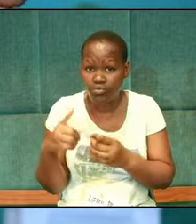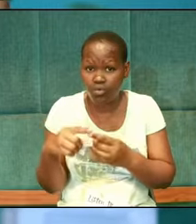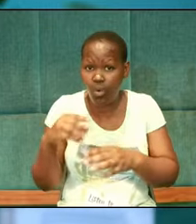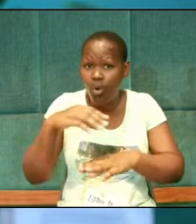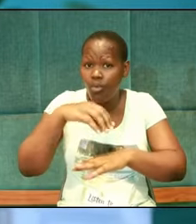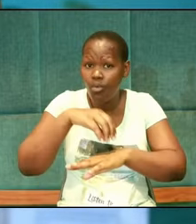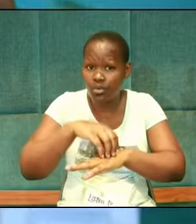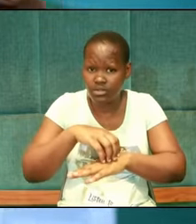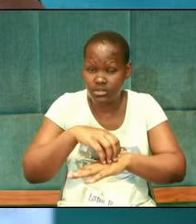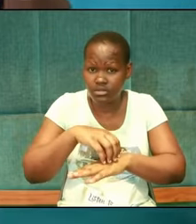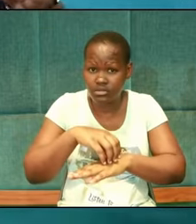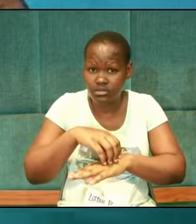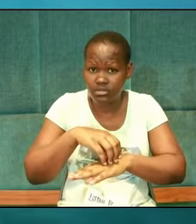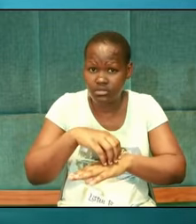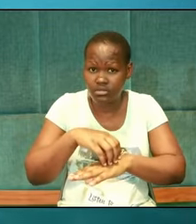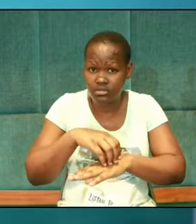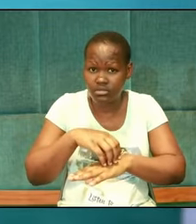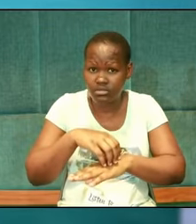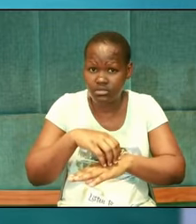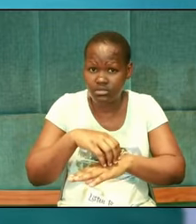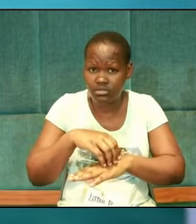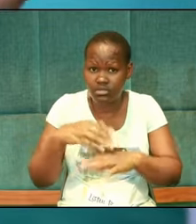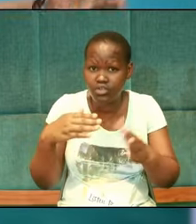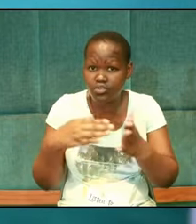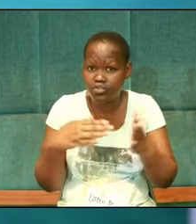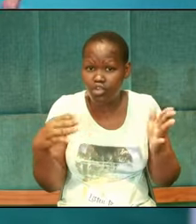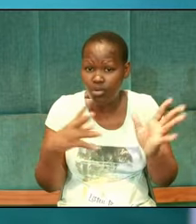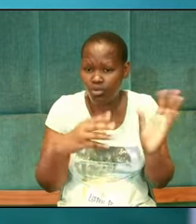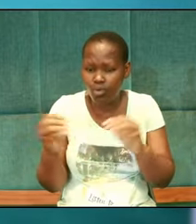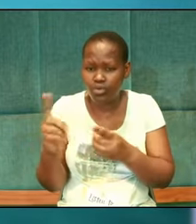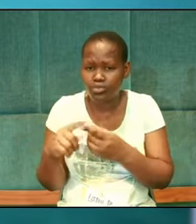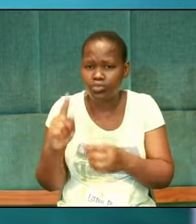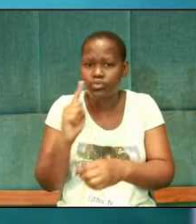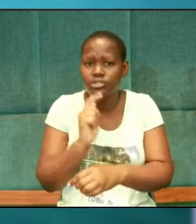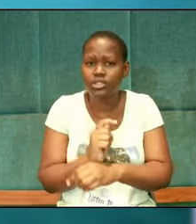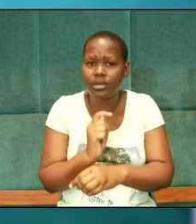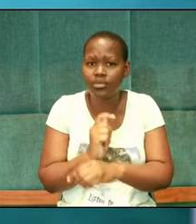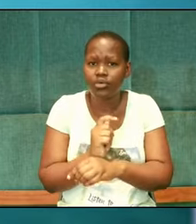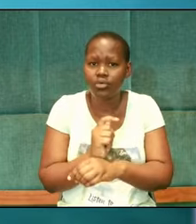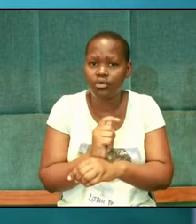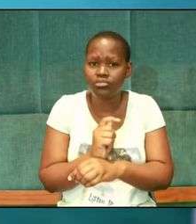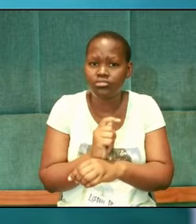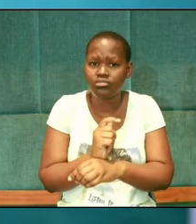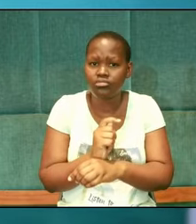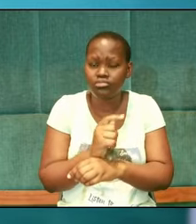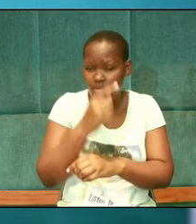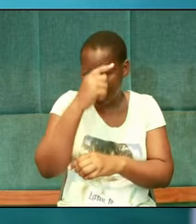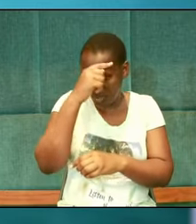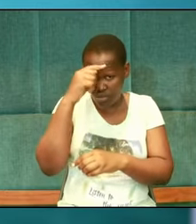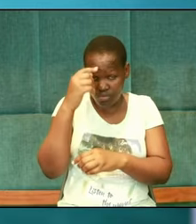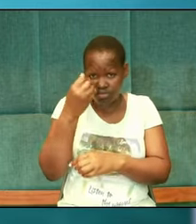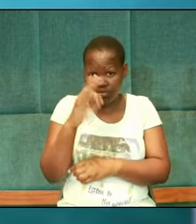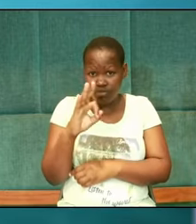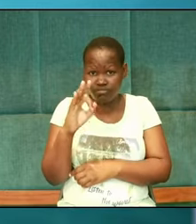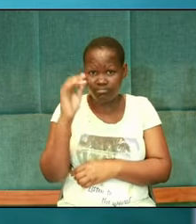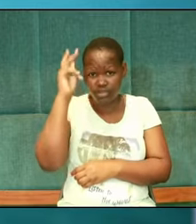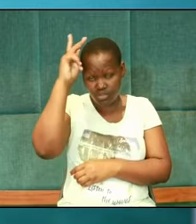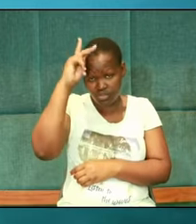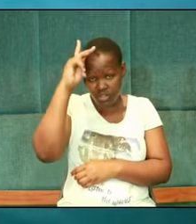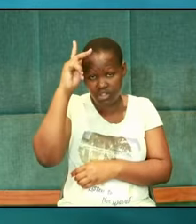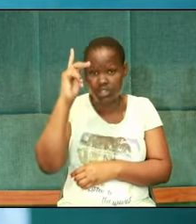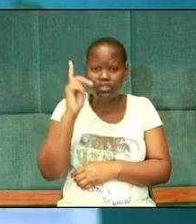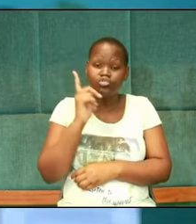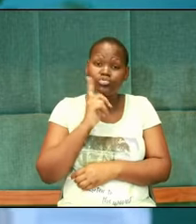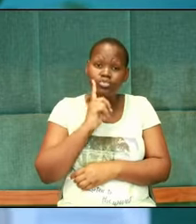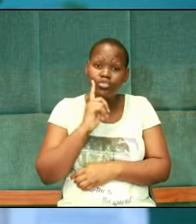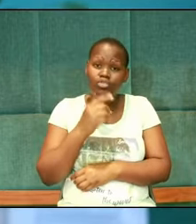A teaspoon. They will stop going to the temples they go. A teaspoon of knowledge. Tomorrow,